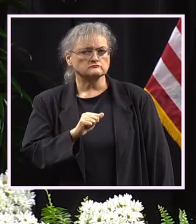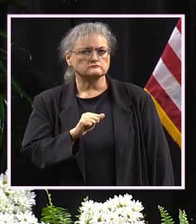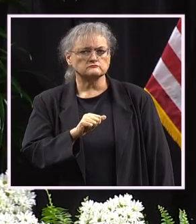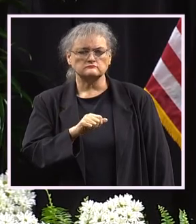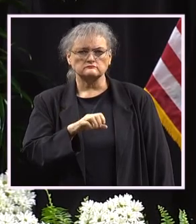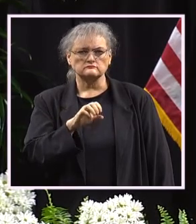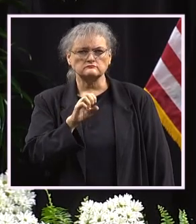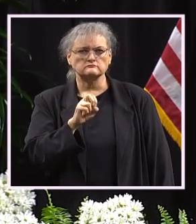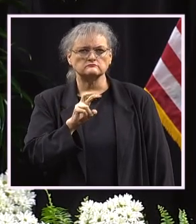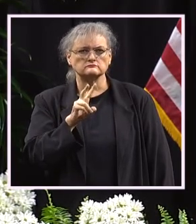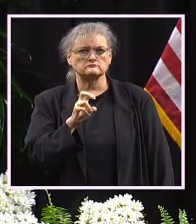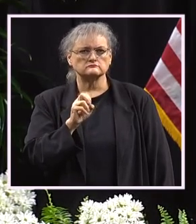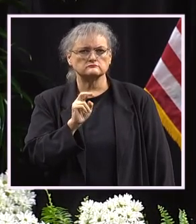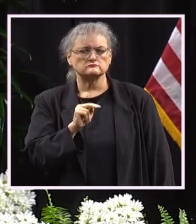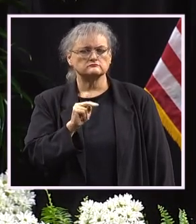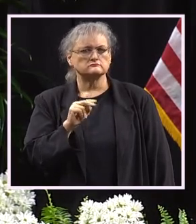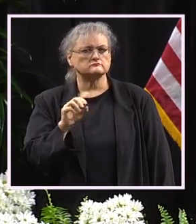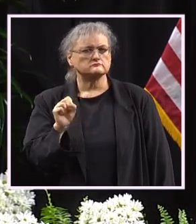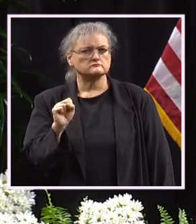Evan M. Smith.